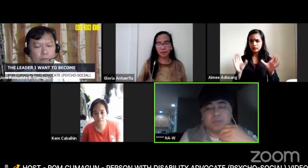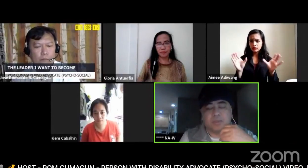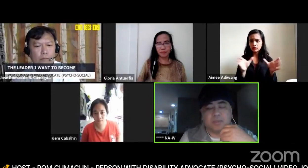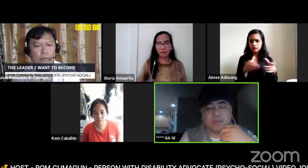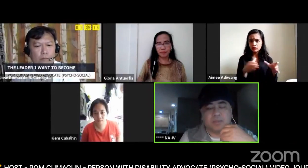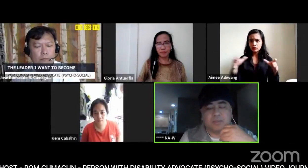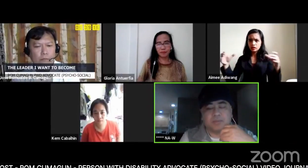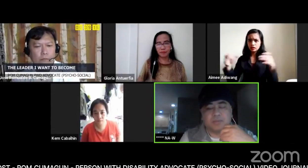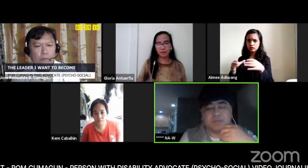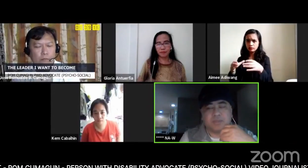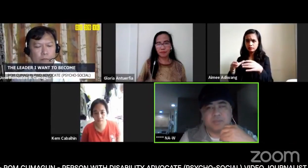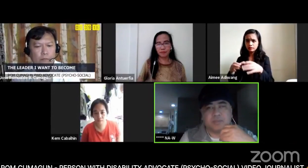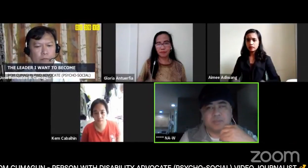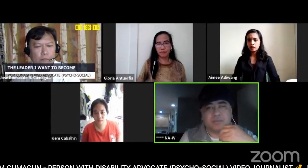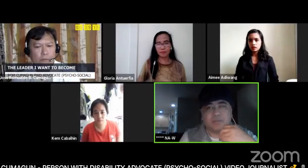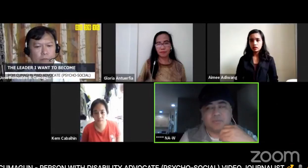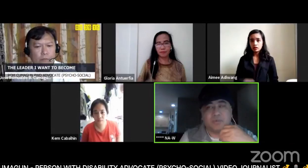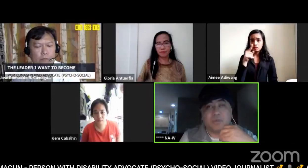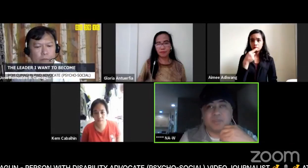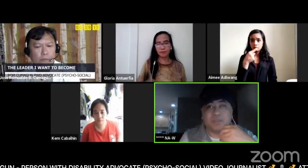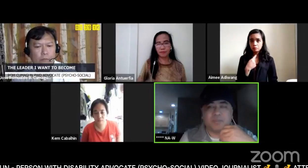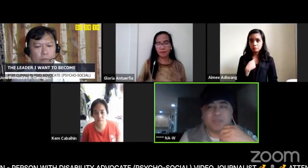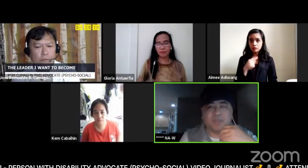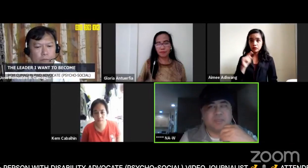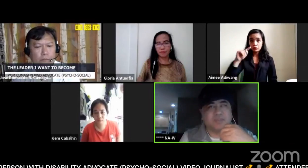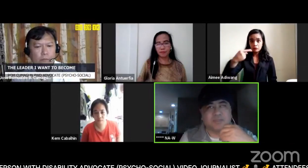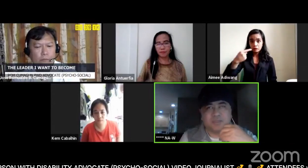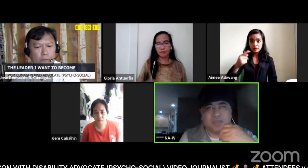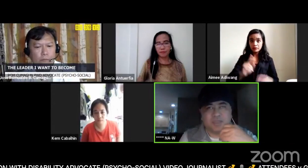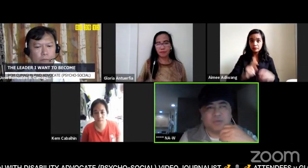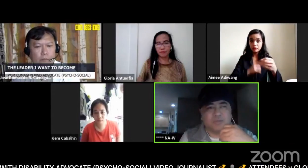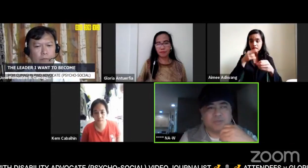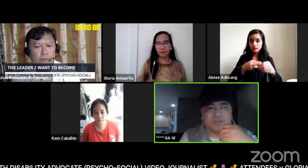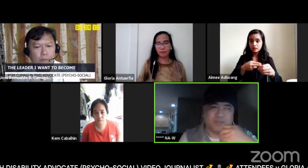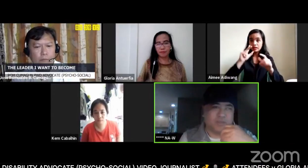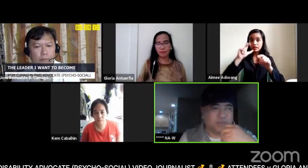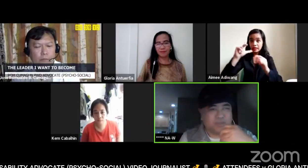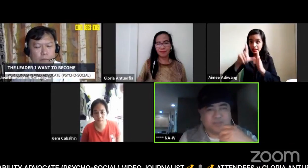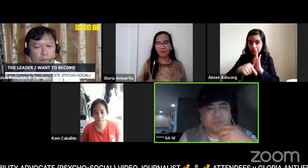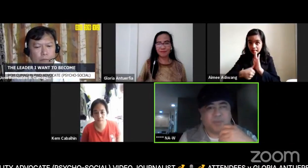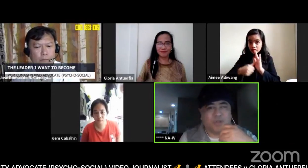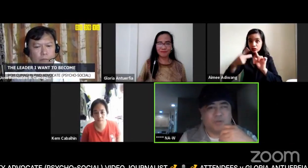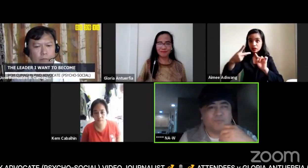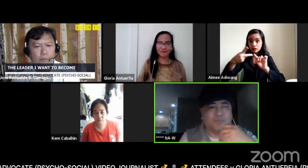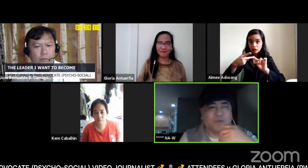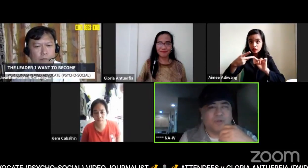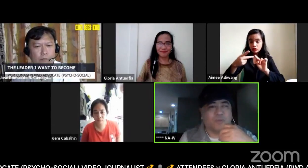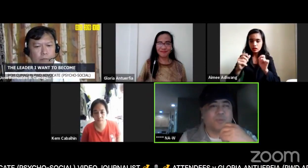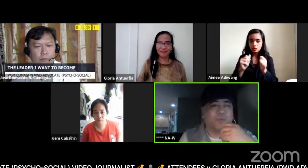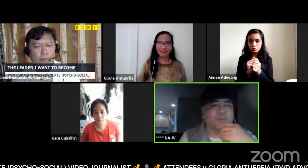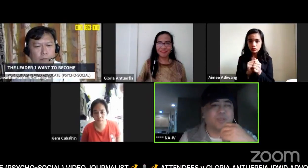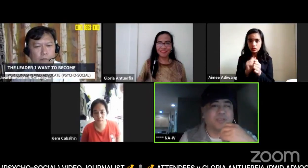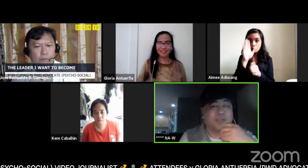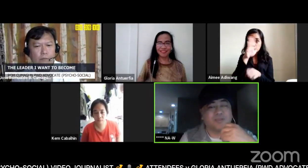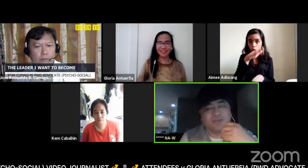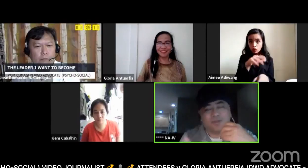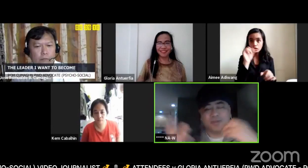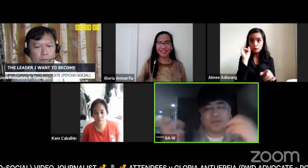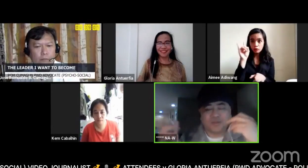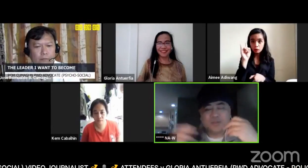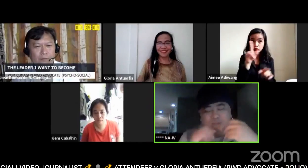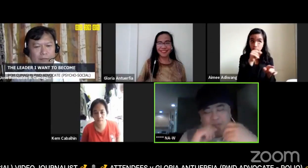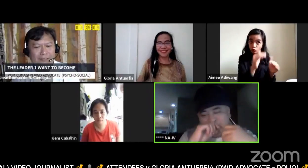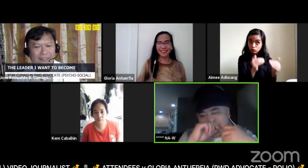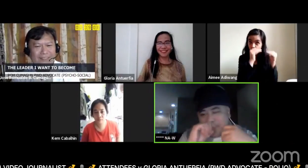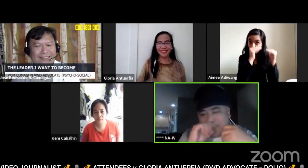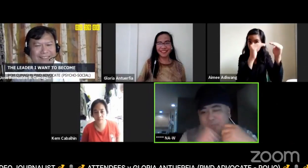to? He said, una participant, and then later on, that's typical of from, ipopromote na kita, in a